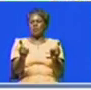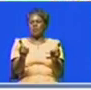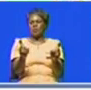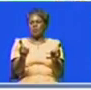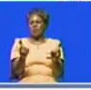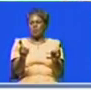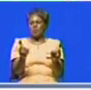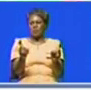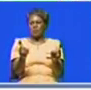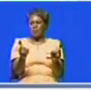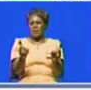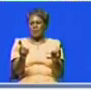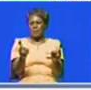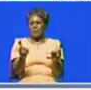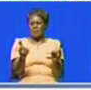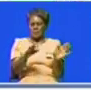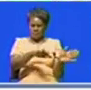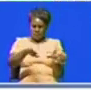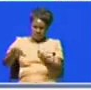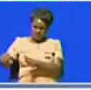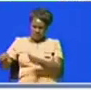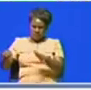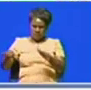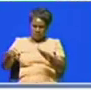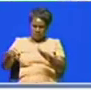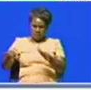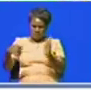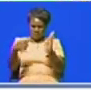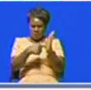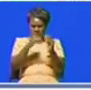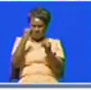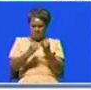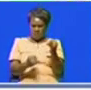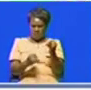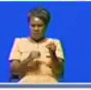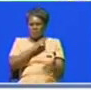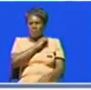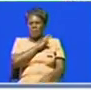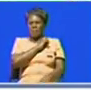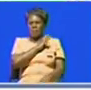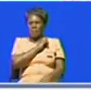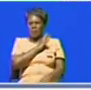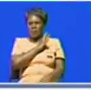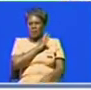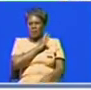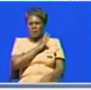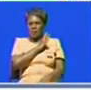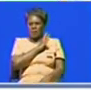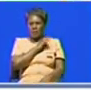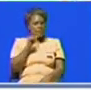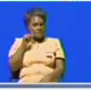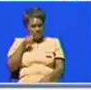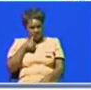for nothing. Okay, having moved on from that, now going on to your last point, as far as picketing and everything. That's